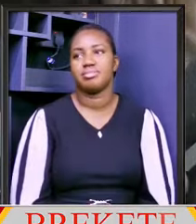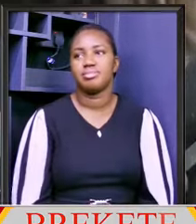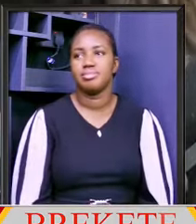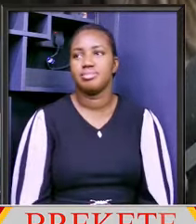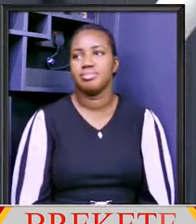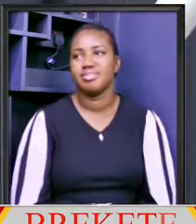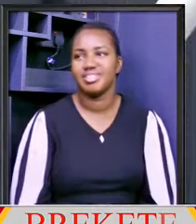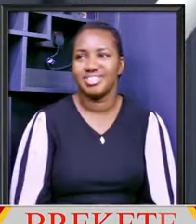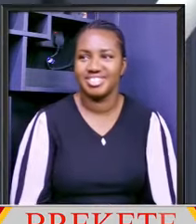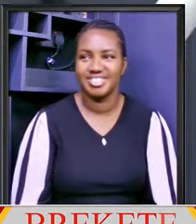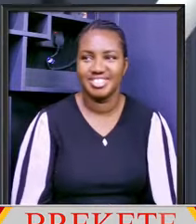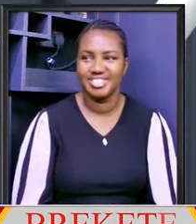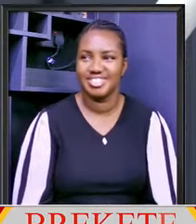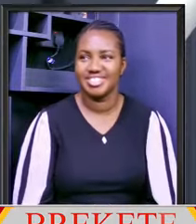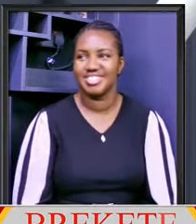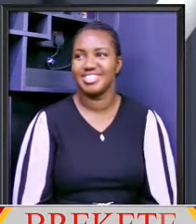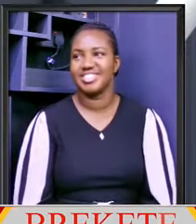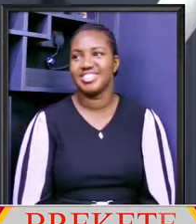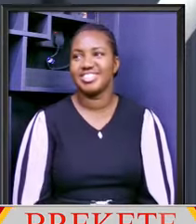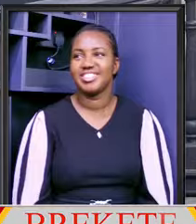much.